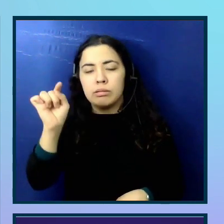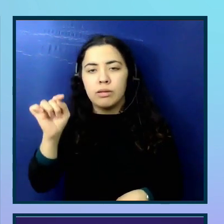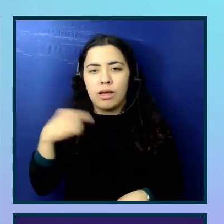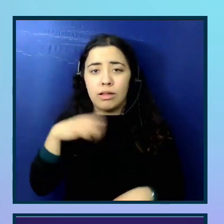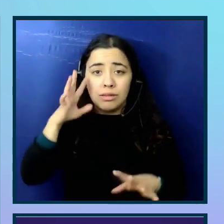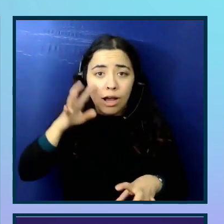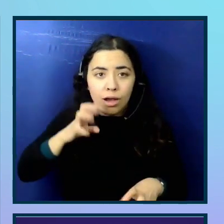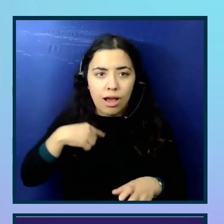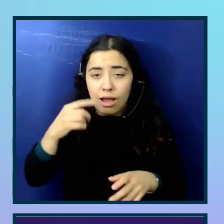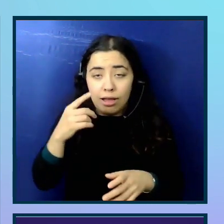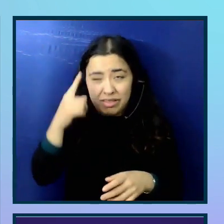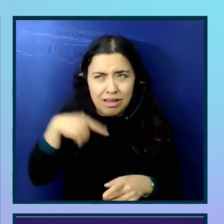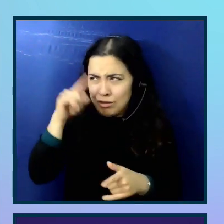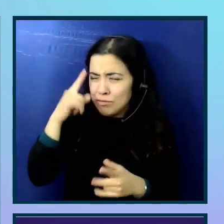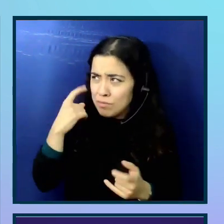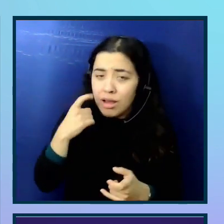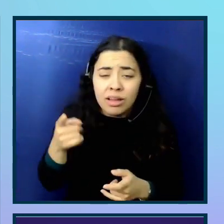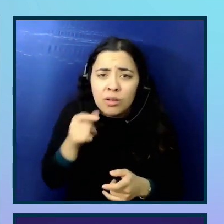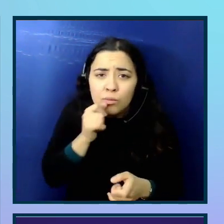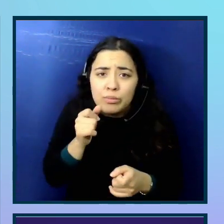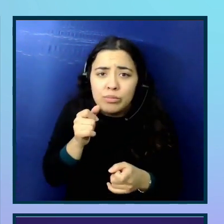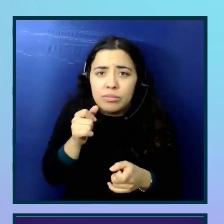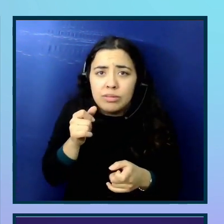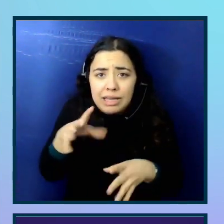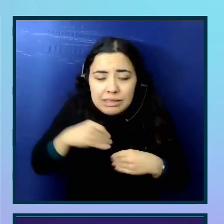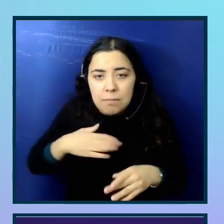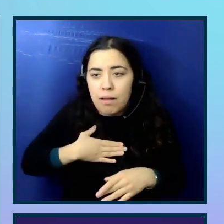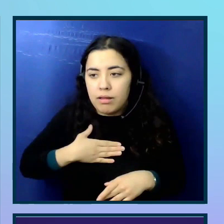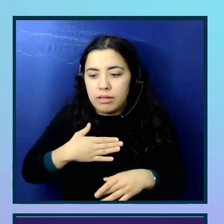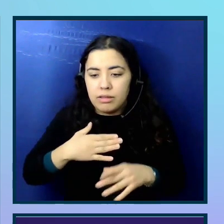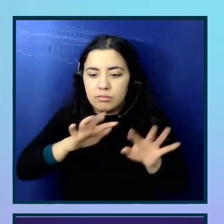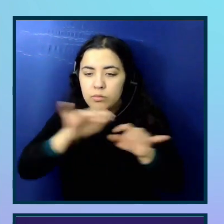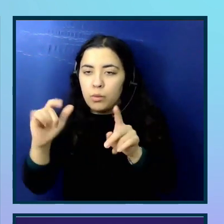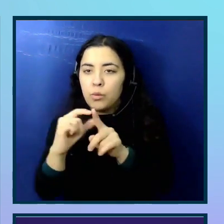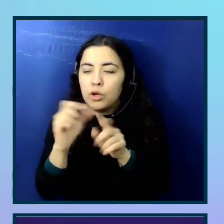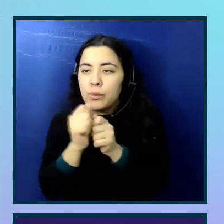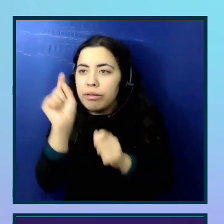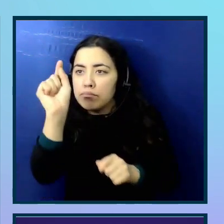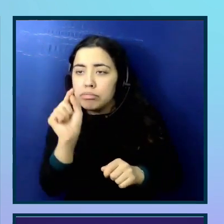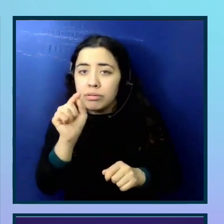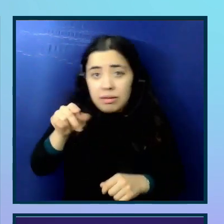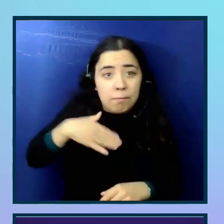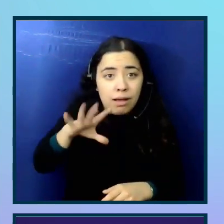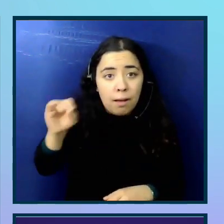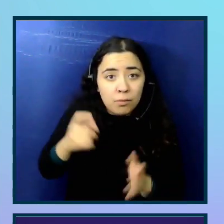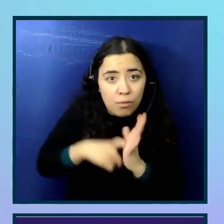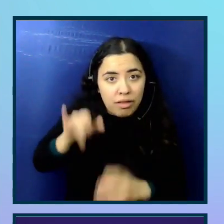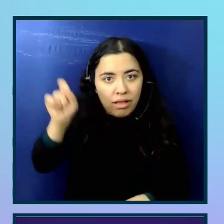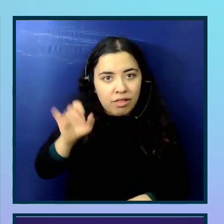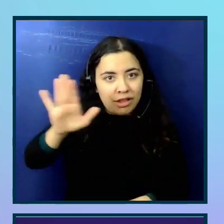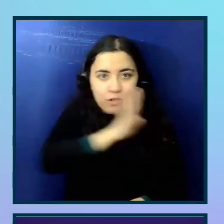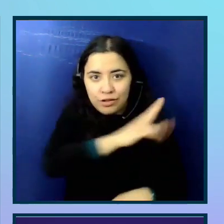it wouldn't accept this text because I had an ex ante GUI on it and it wouldn't accept a special character. And I was livid. It took me like